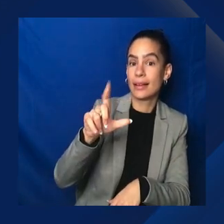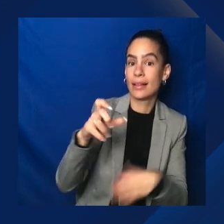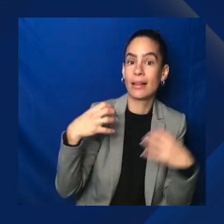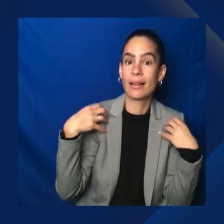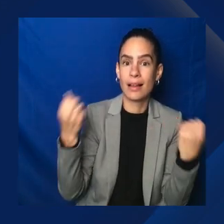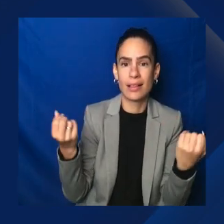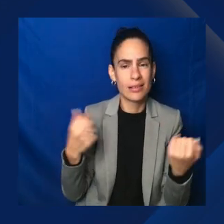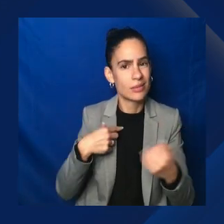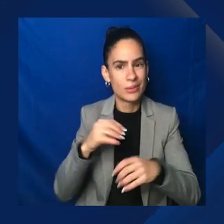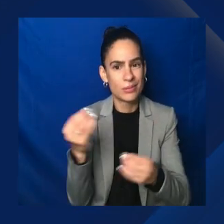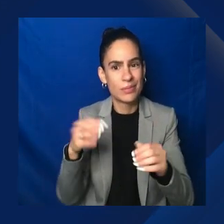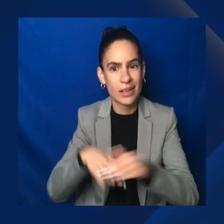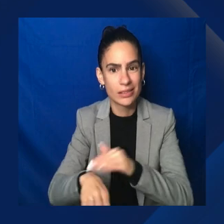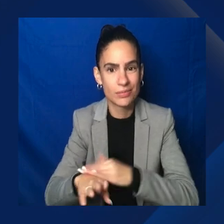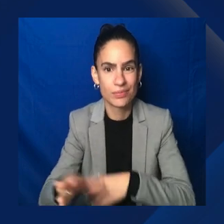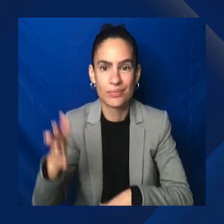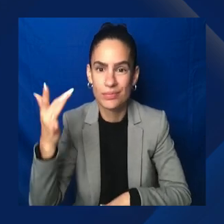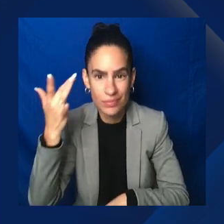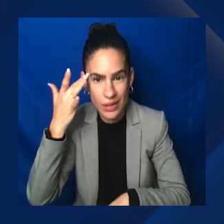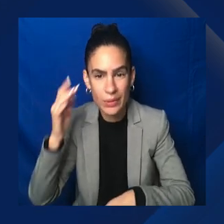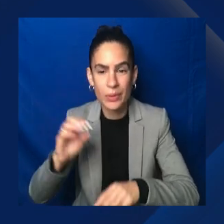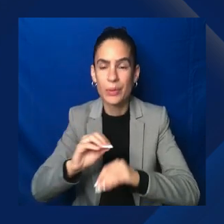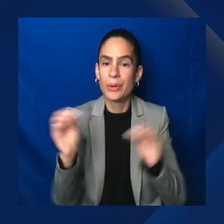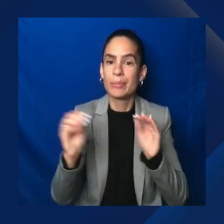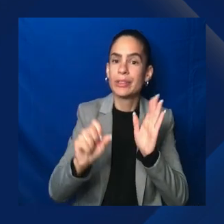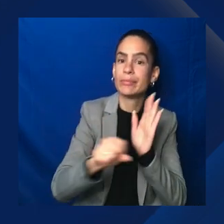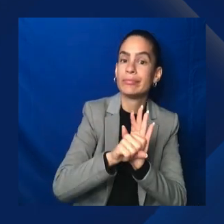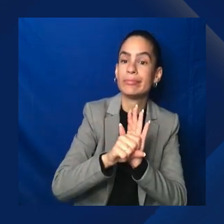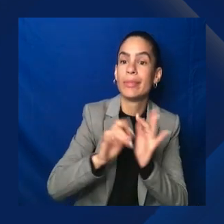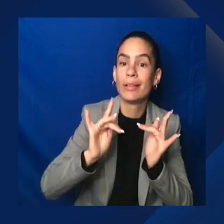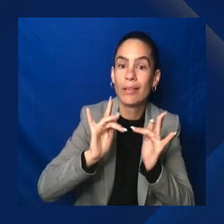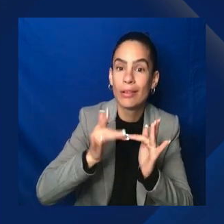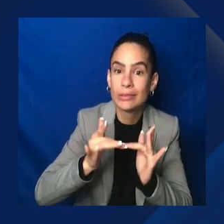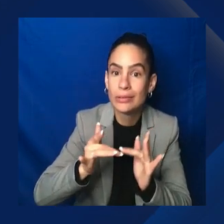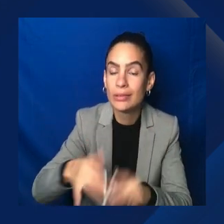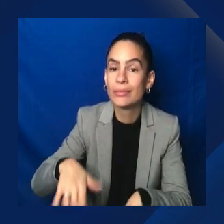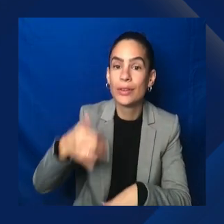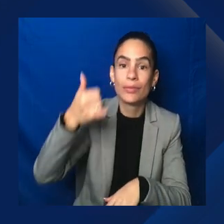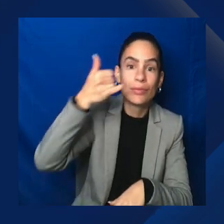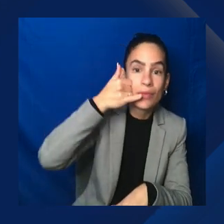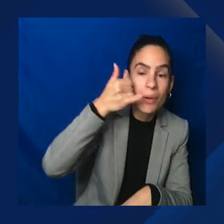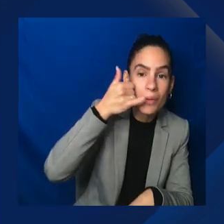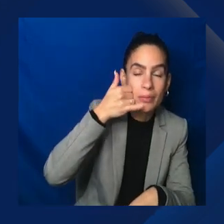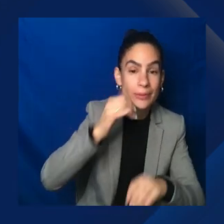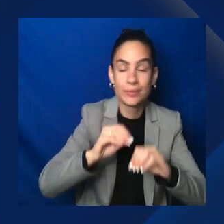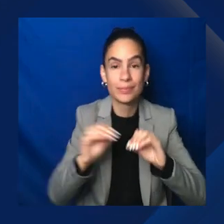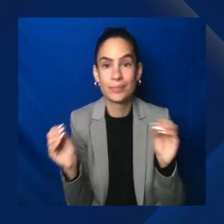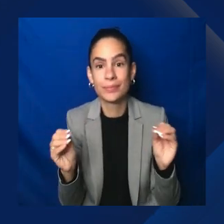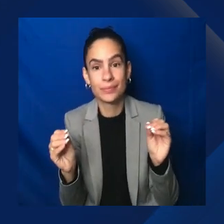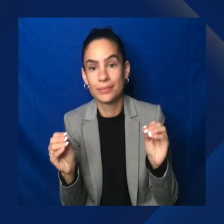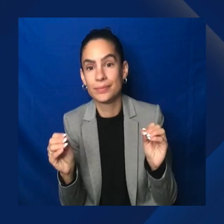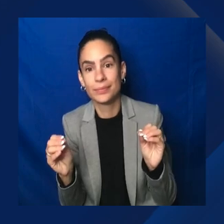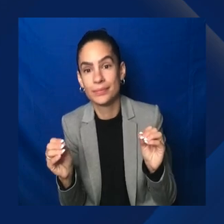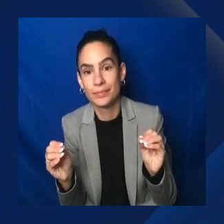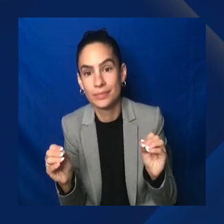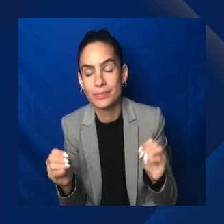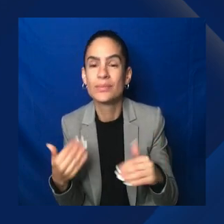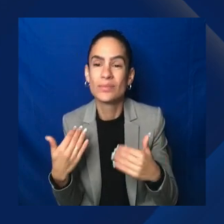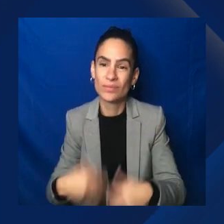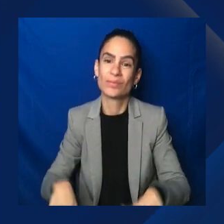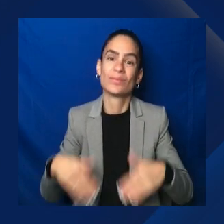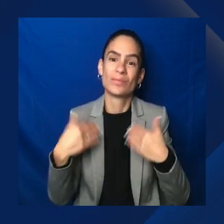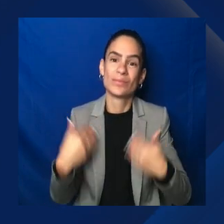or cell phone coverage. Just the remoteness provides so